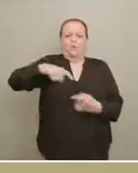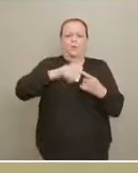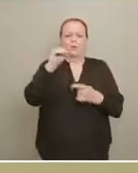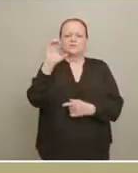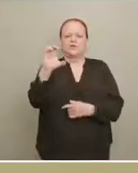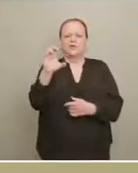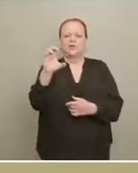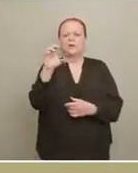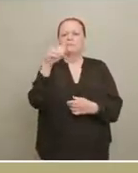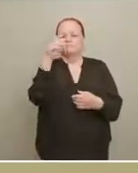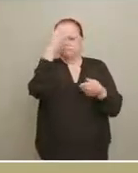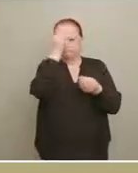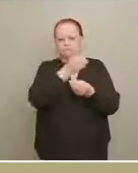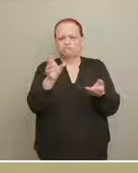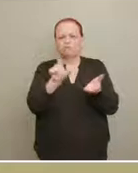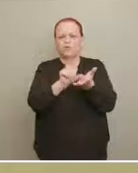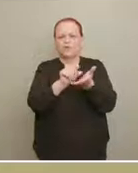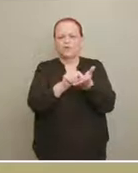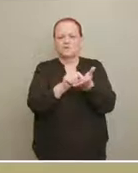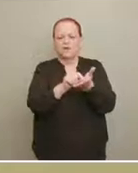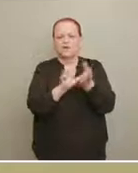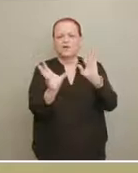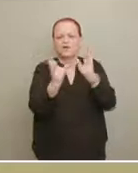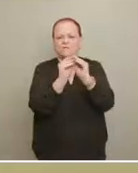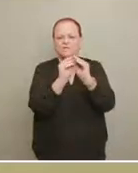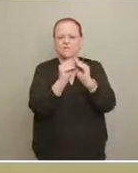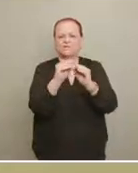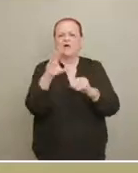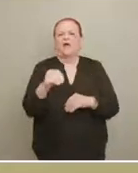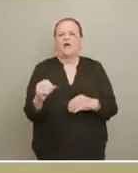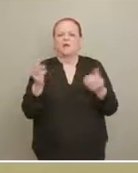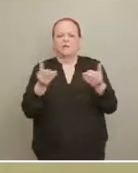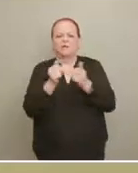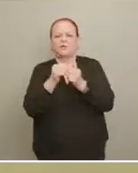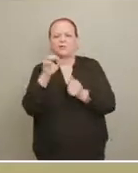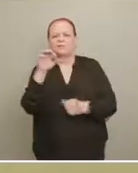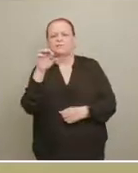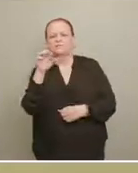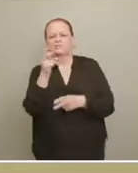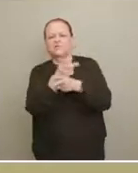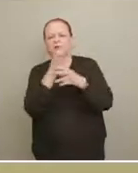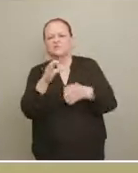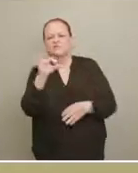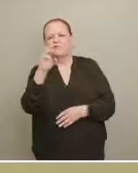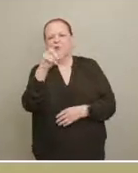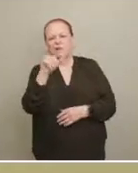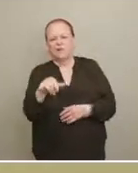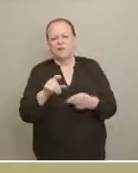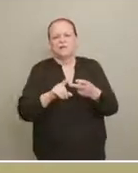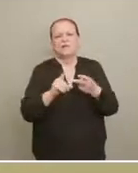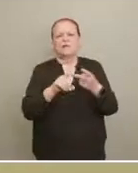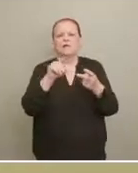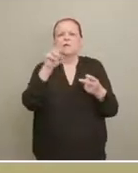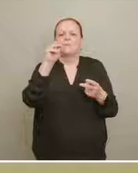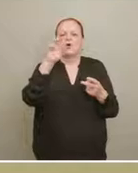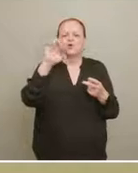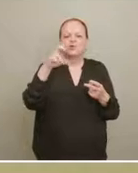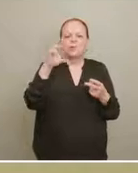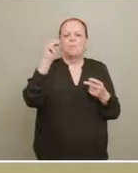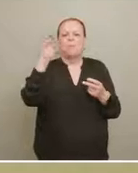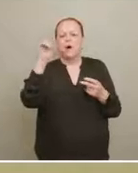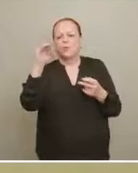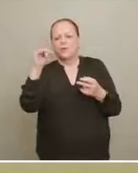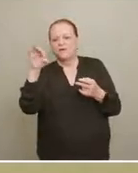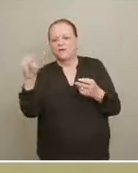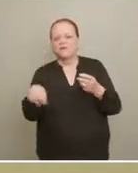Today I'm joined by Supervisor Katrina Foley and leaders of BeWell, including Marshall Moncrief, who's CEO of